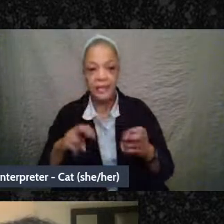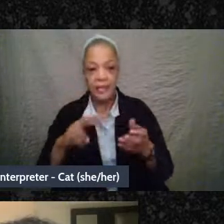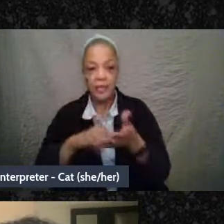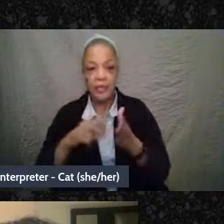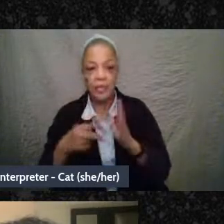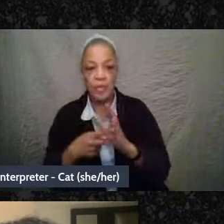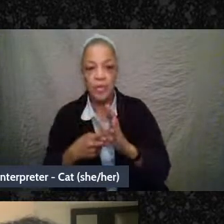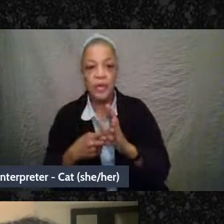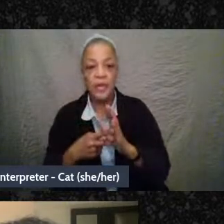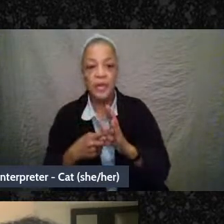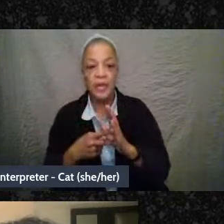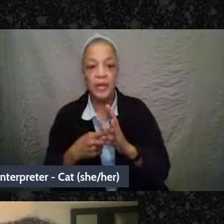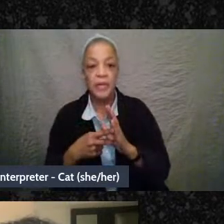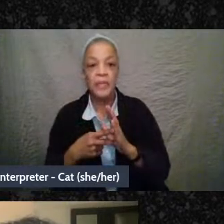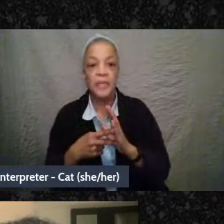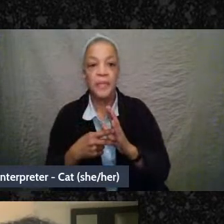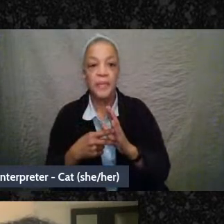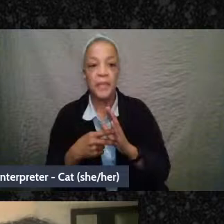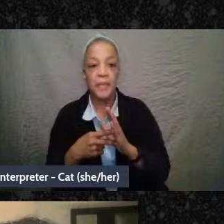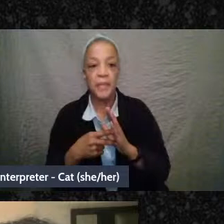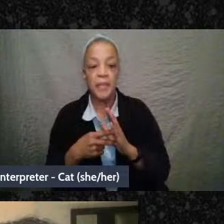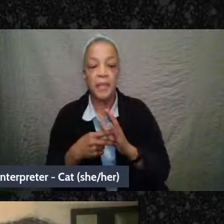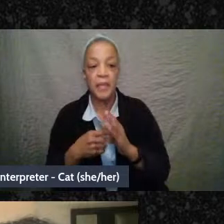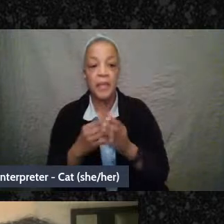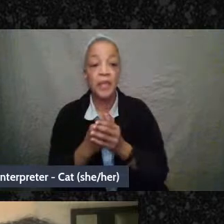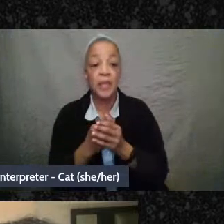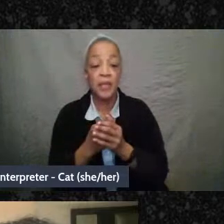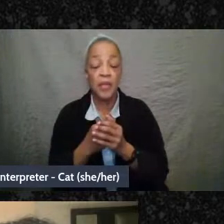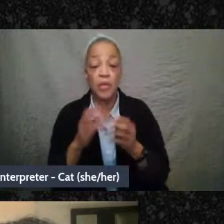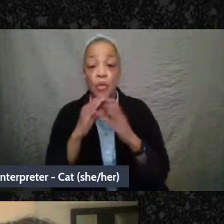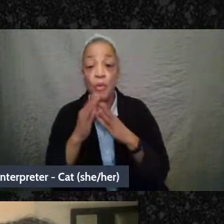safety. And so we kind of made that decision after